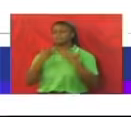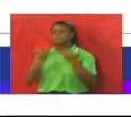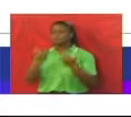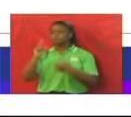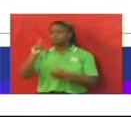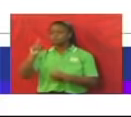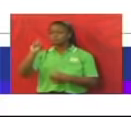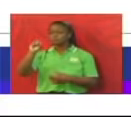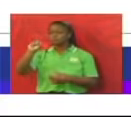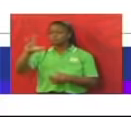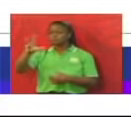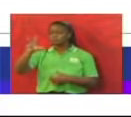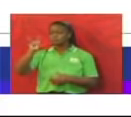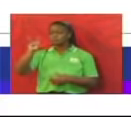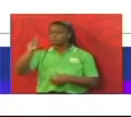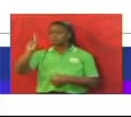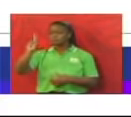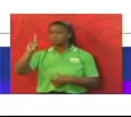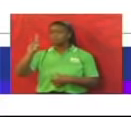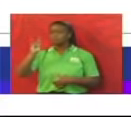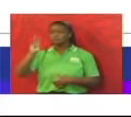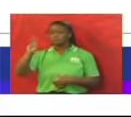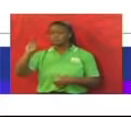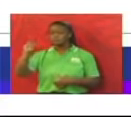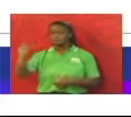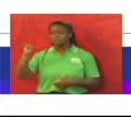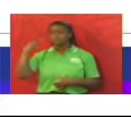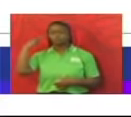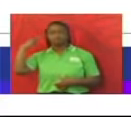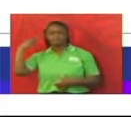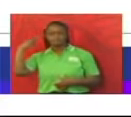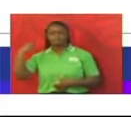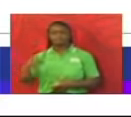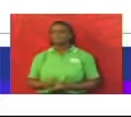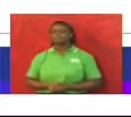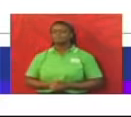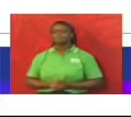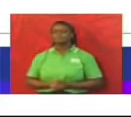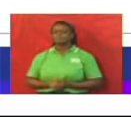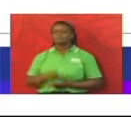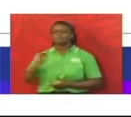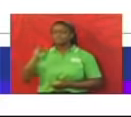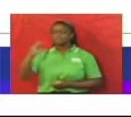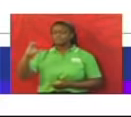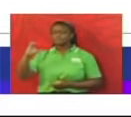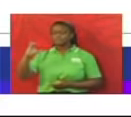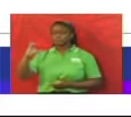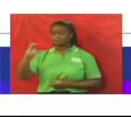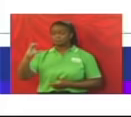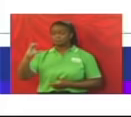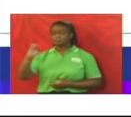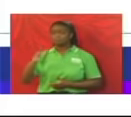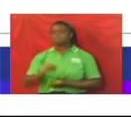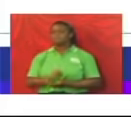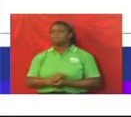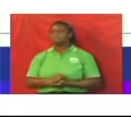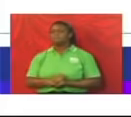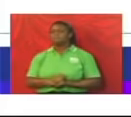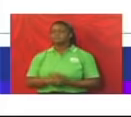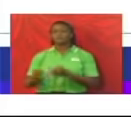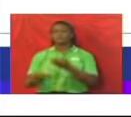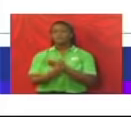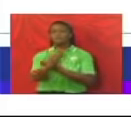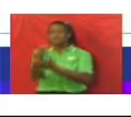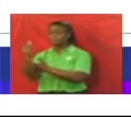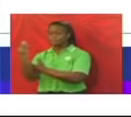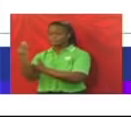questions. Good morning, everyone. Sira Chandu from 103 FM. I actually just have one question that I would like to pose to Dr.